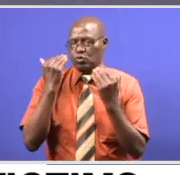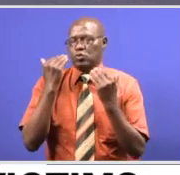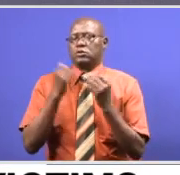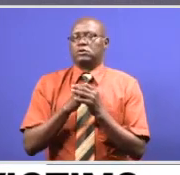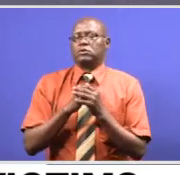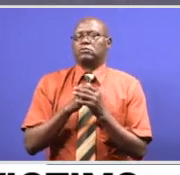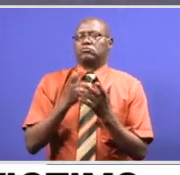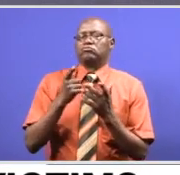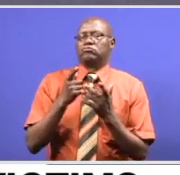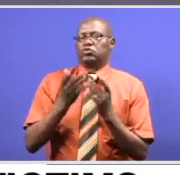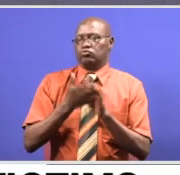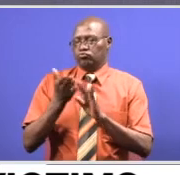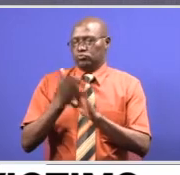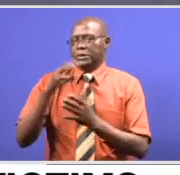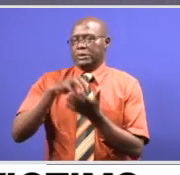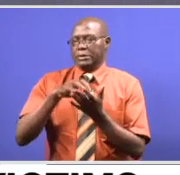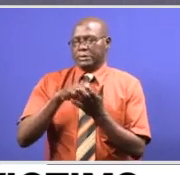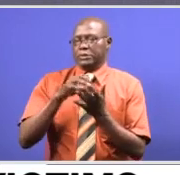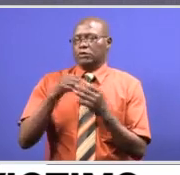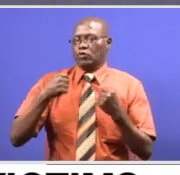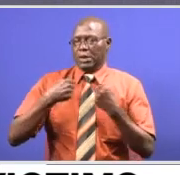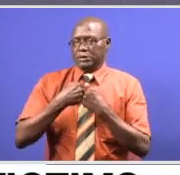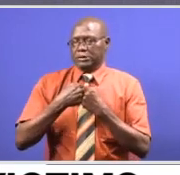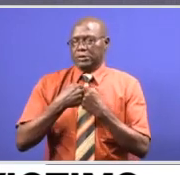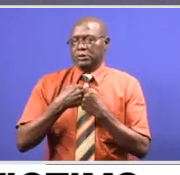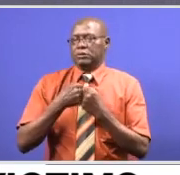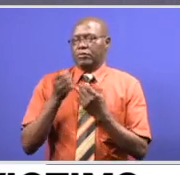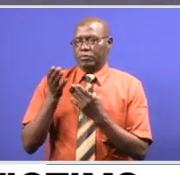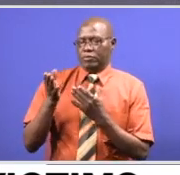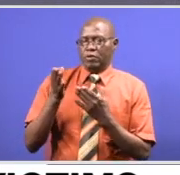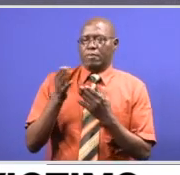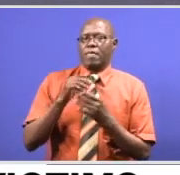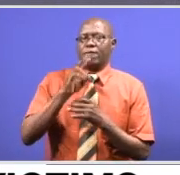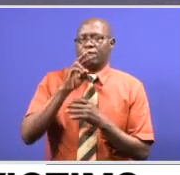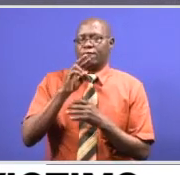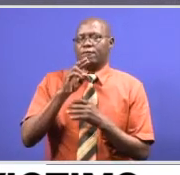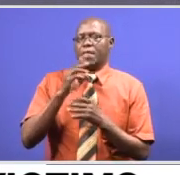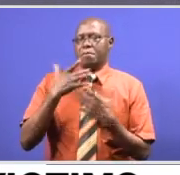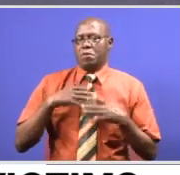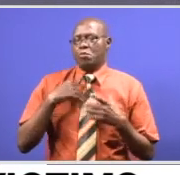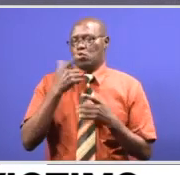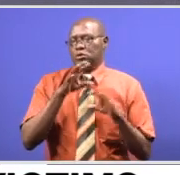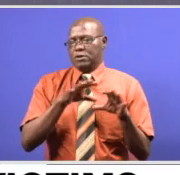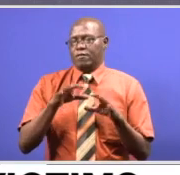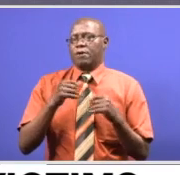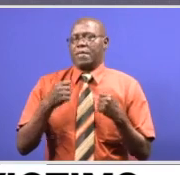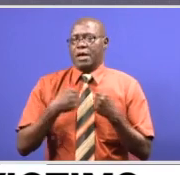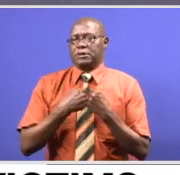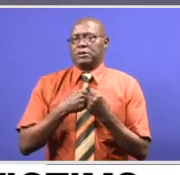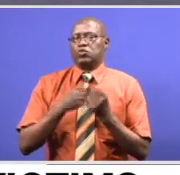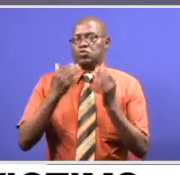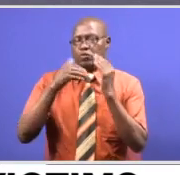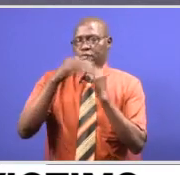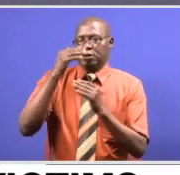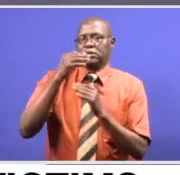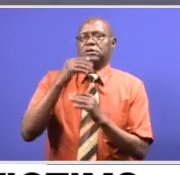all road crashes cases before them so that justice is served to the victims of road accidents. Speaking at the University of Embu during a road